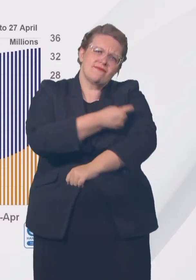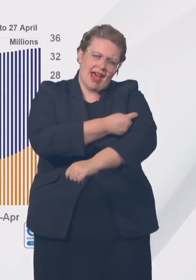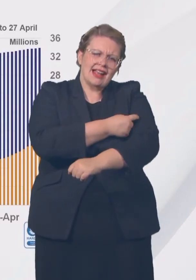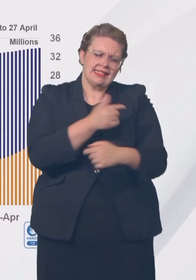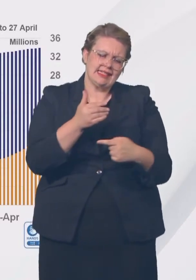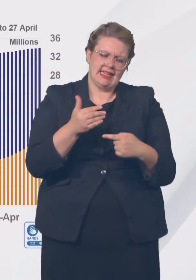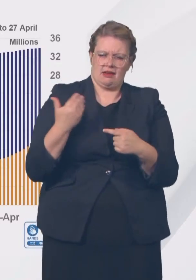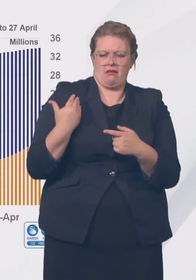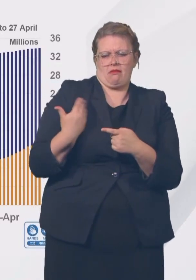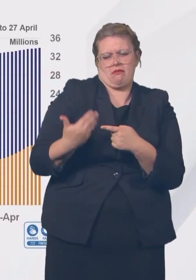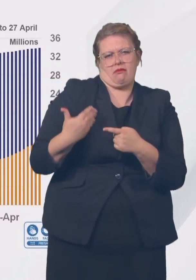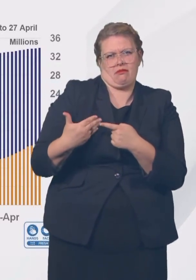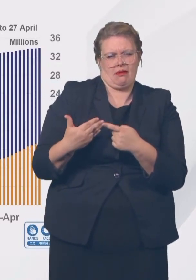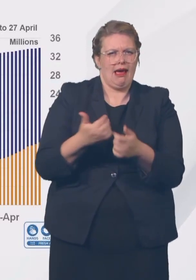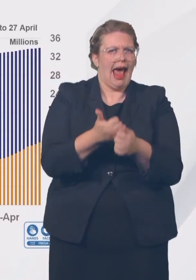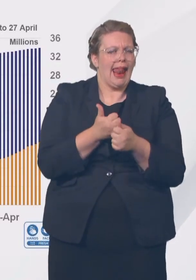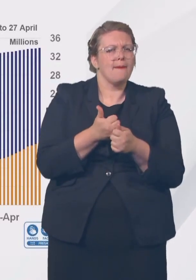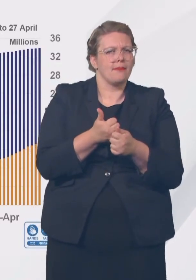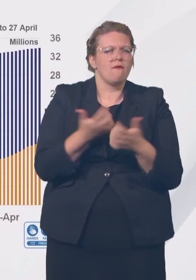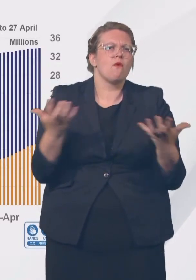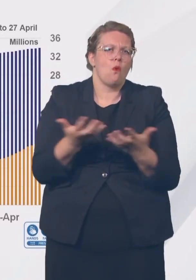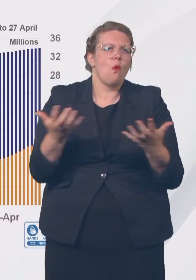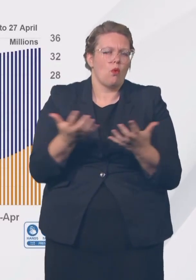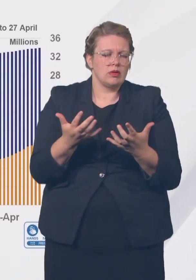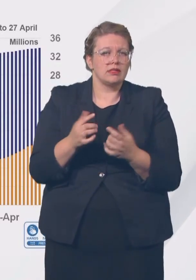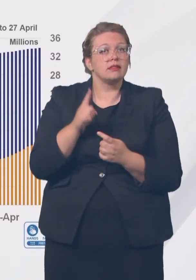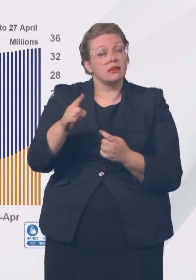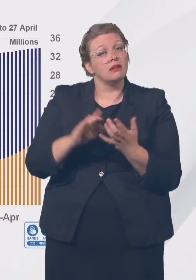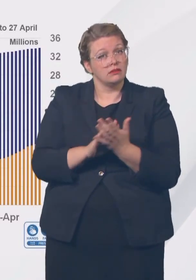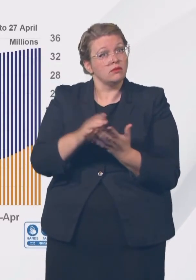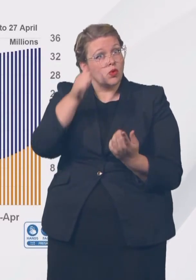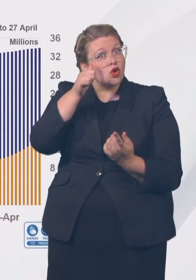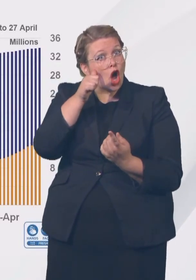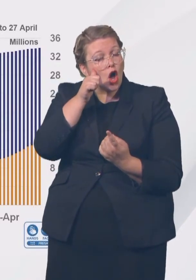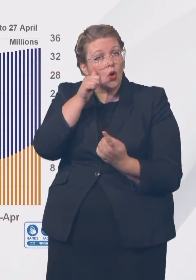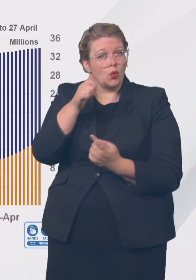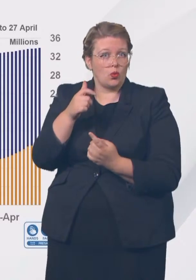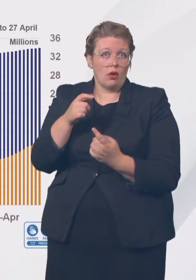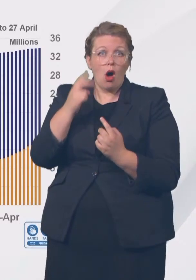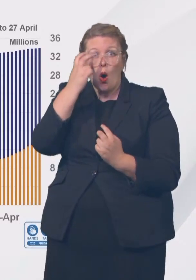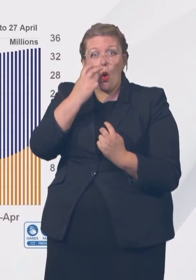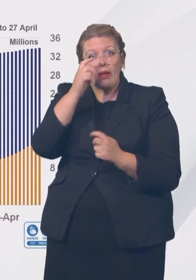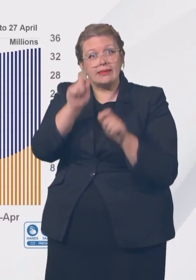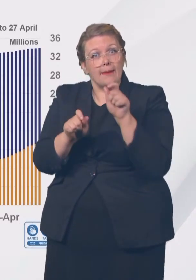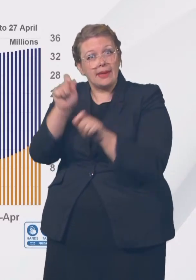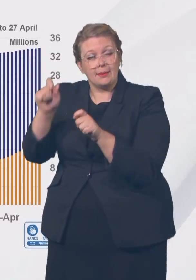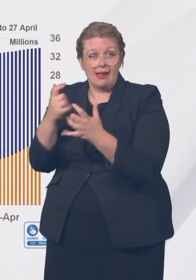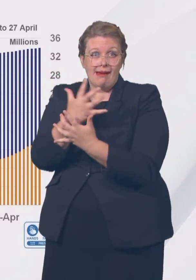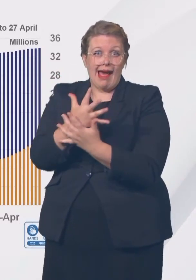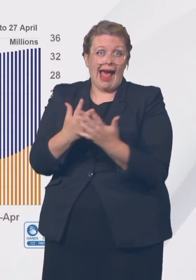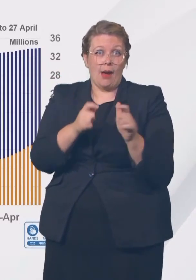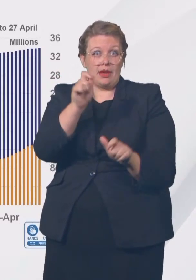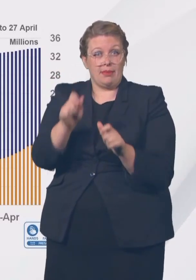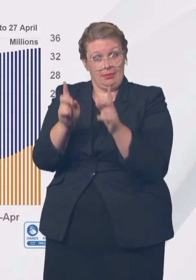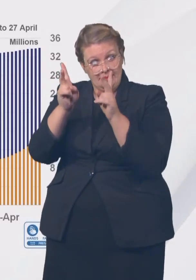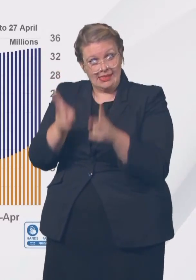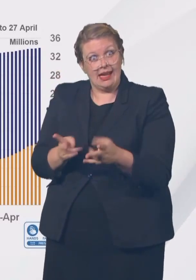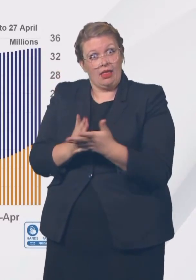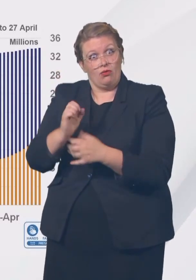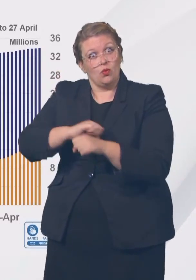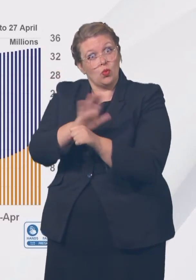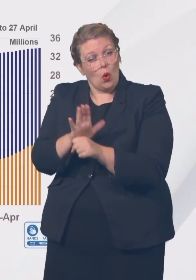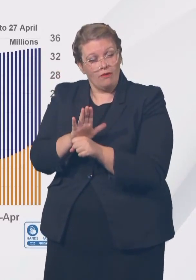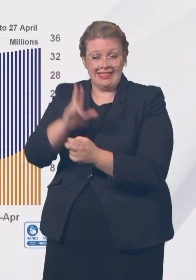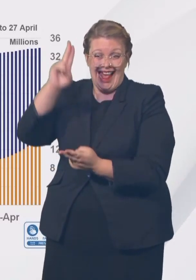later stages, and there's good evidence that the death rate in the elderly has dropped faster than it has in